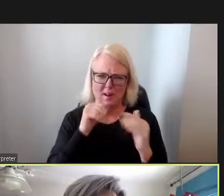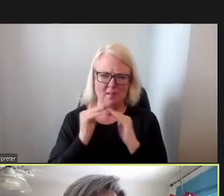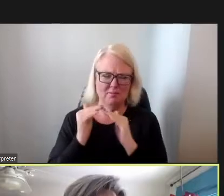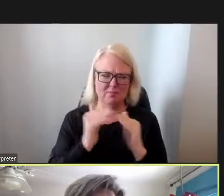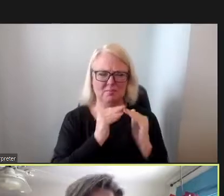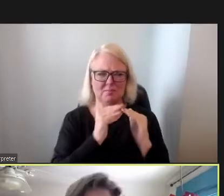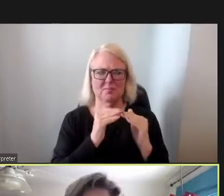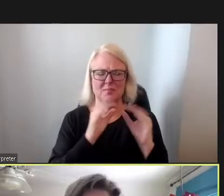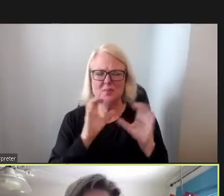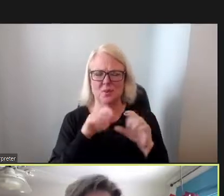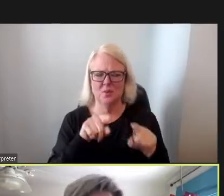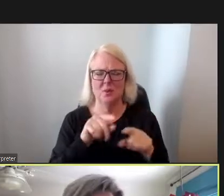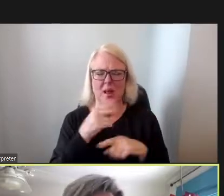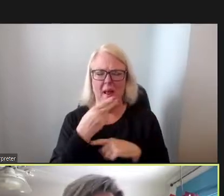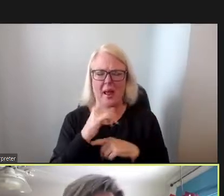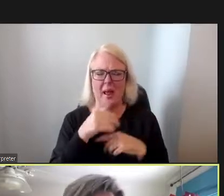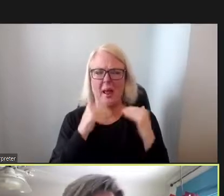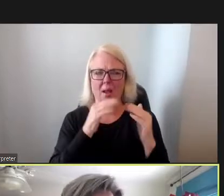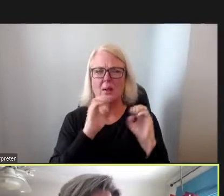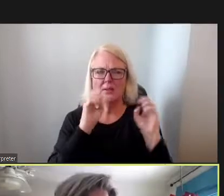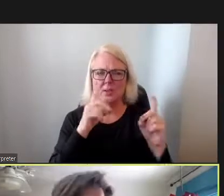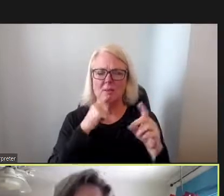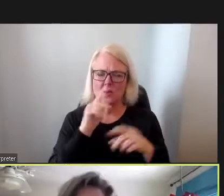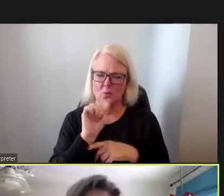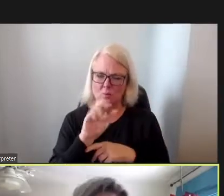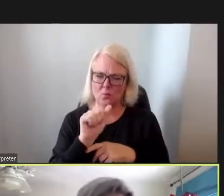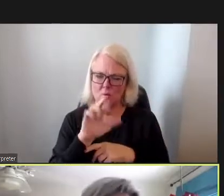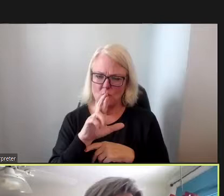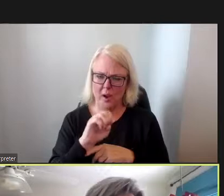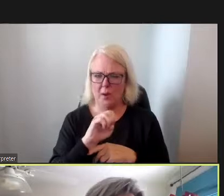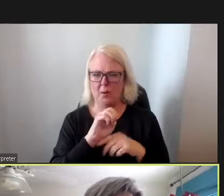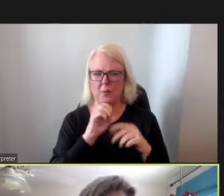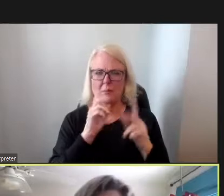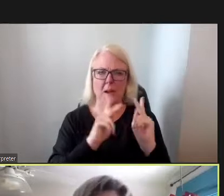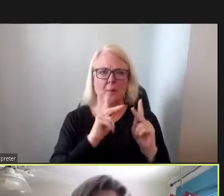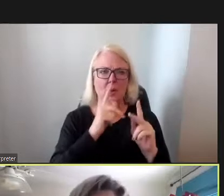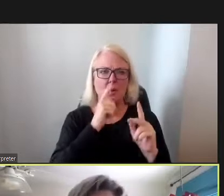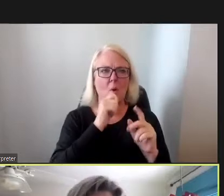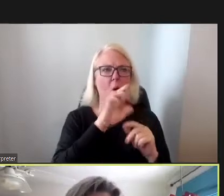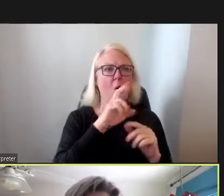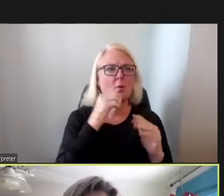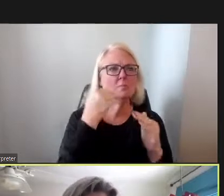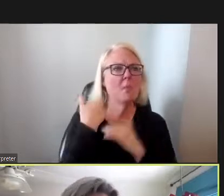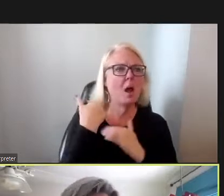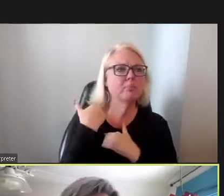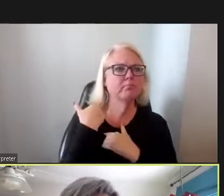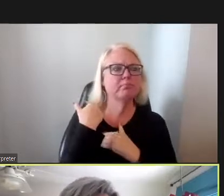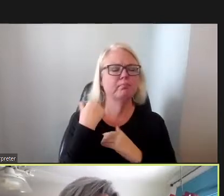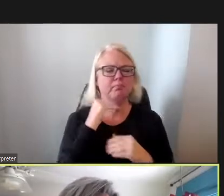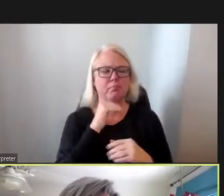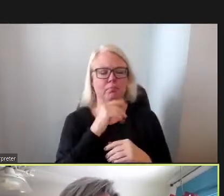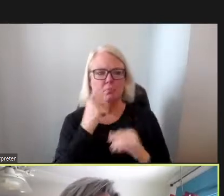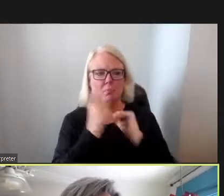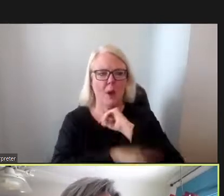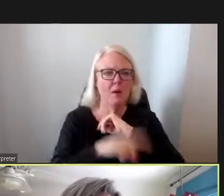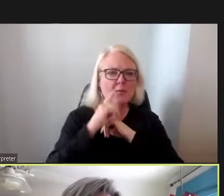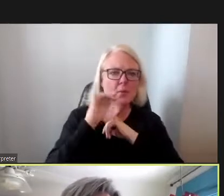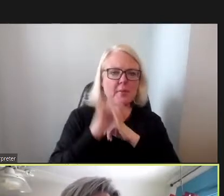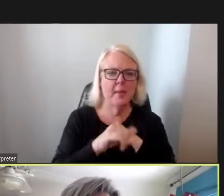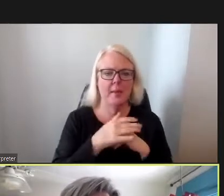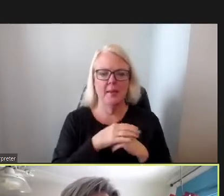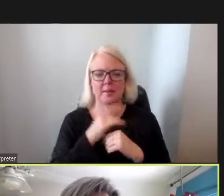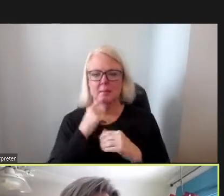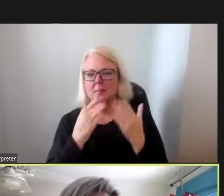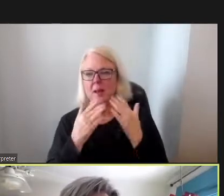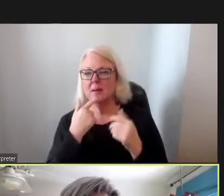education, there are rarely individual villains to hold responsible. Maybe the occasional mean dean.